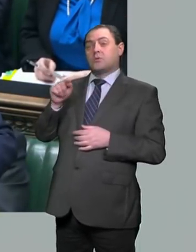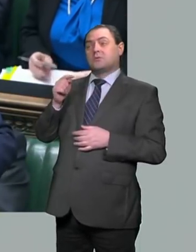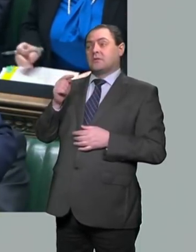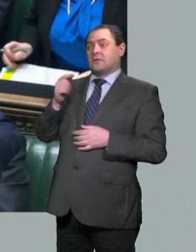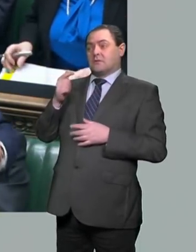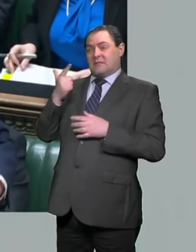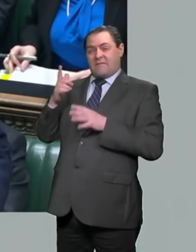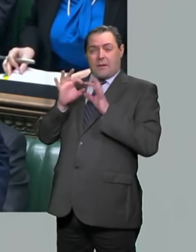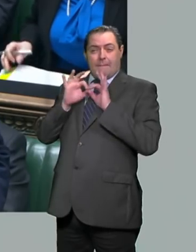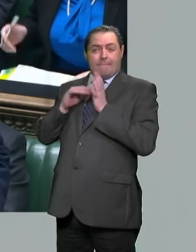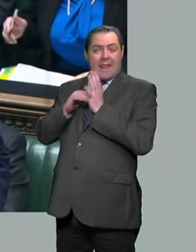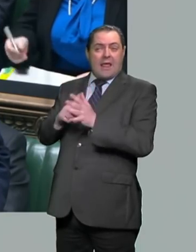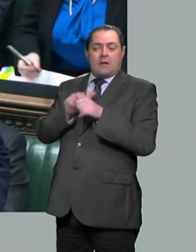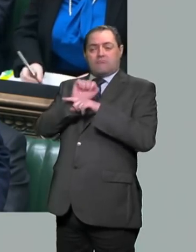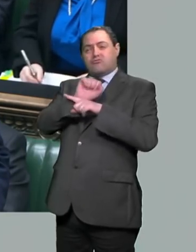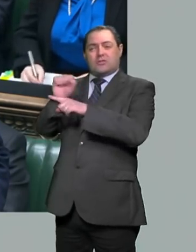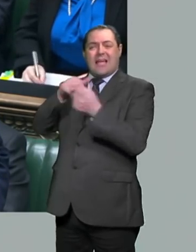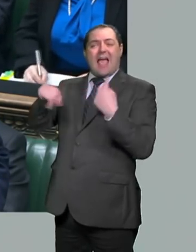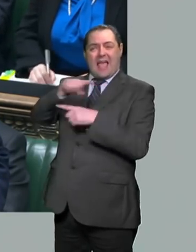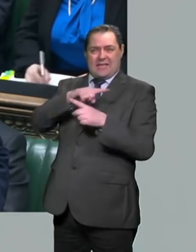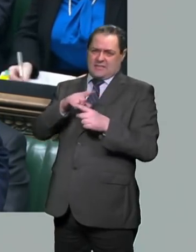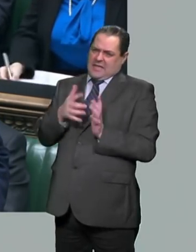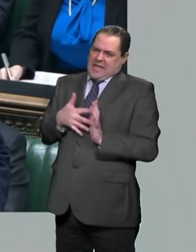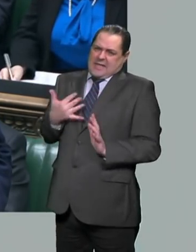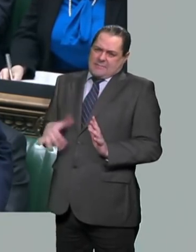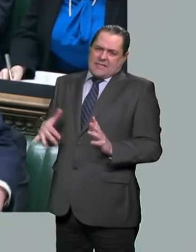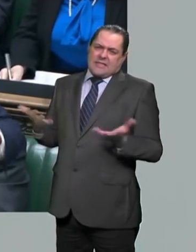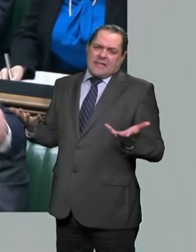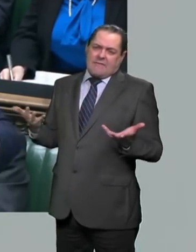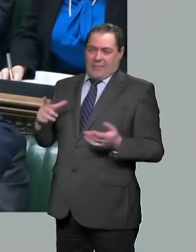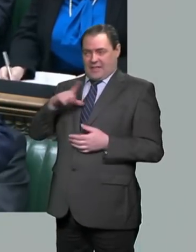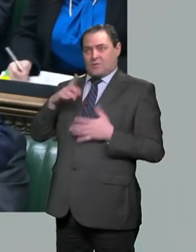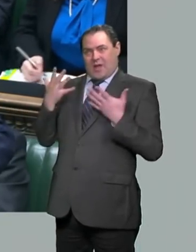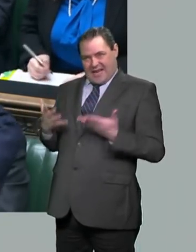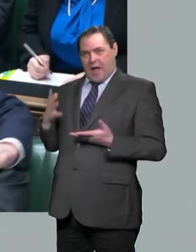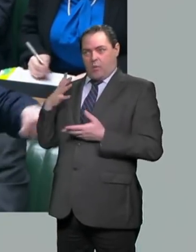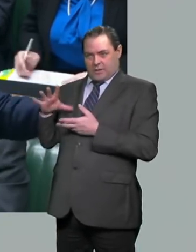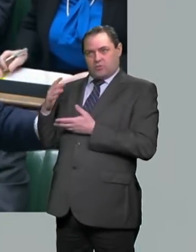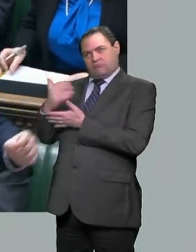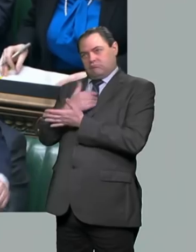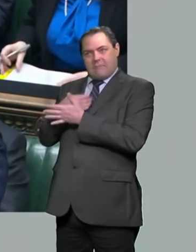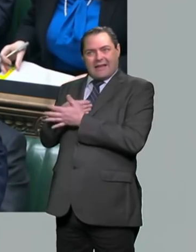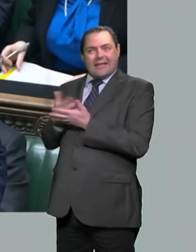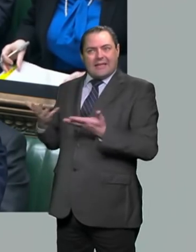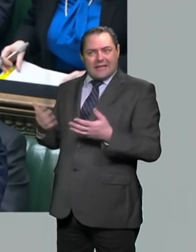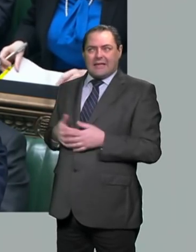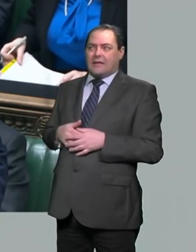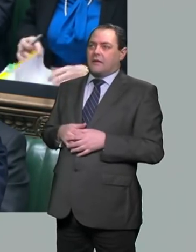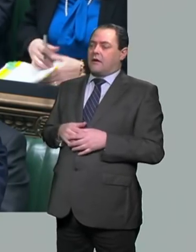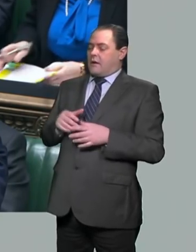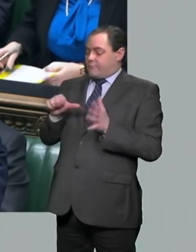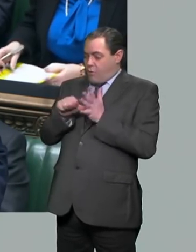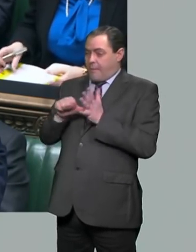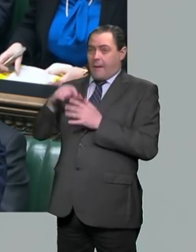Everybody knows the cost of that, Mr. Speaker. And at the same time, in spite of all the difficulties that